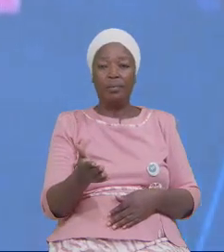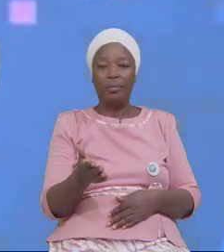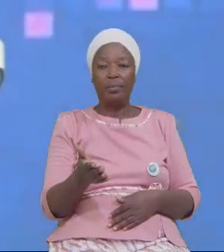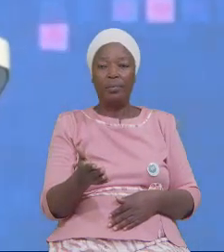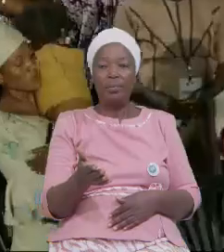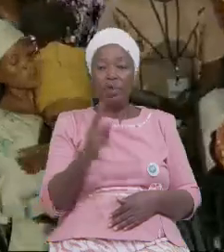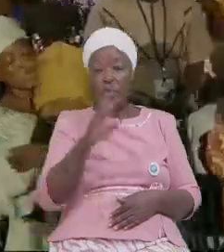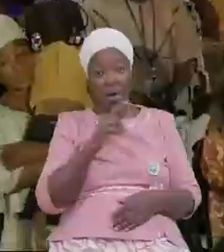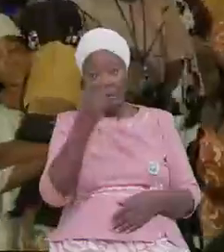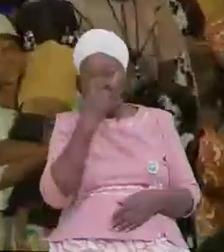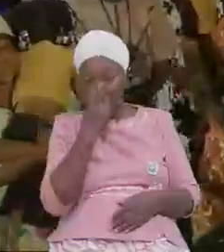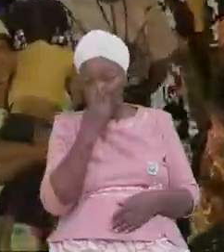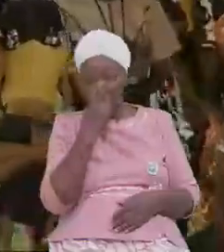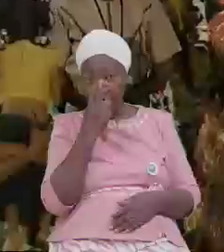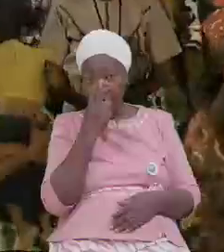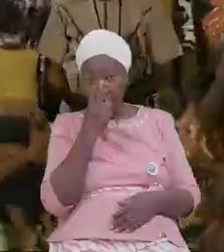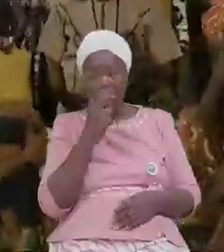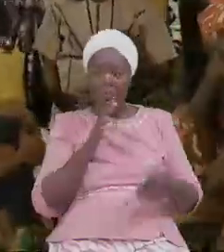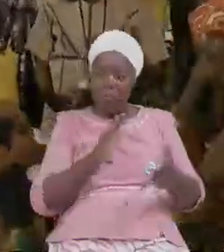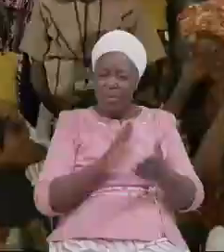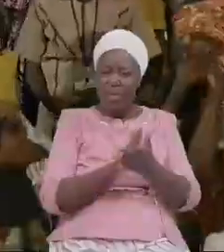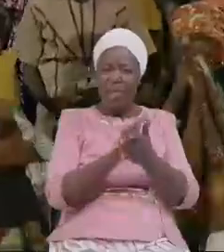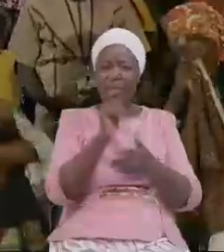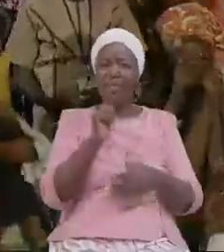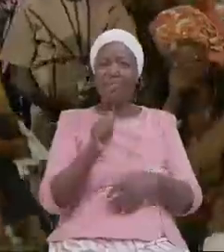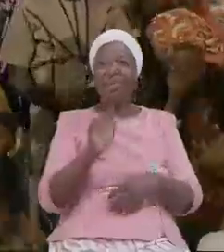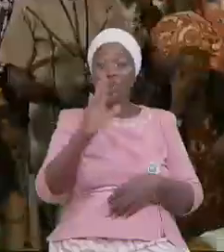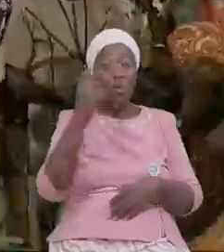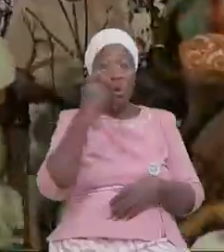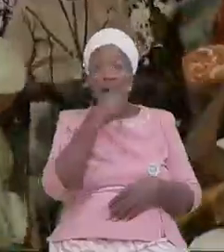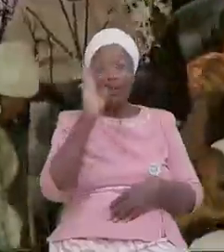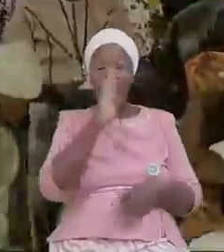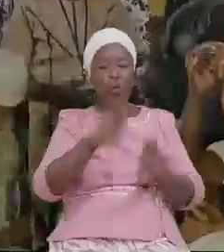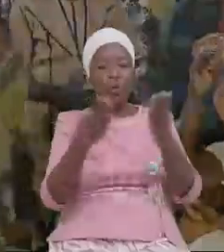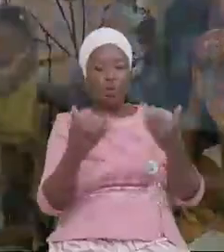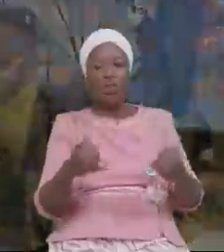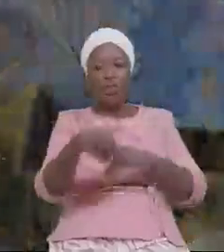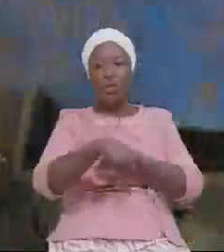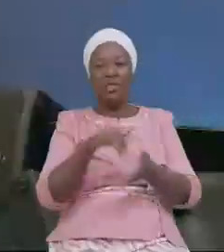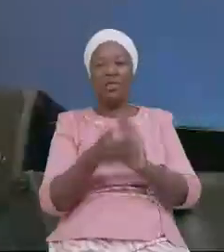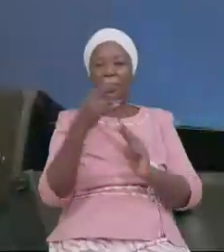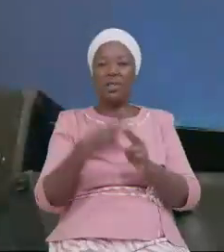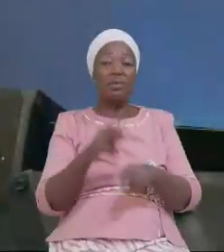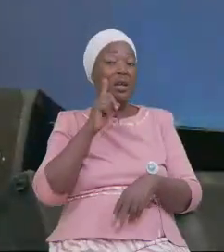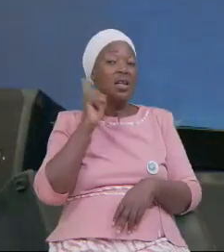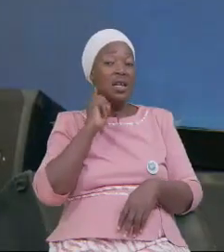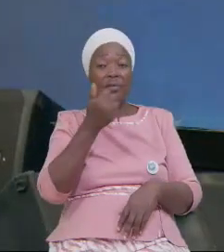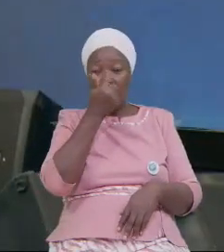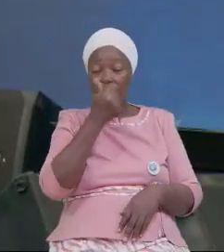blind? Believe. Your eyes will be open tonight. Deaf and dumb?